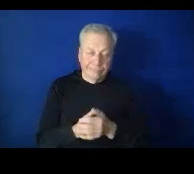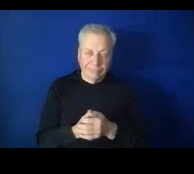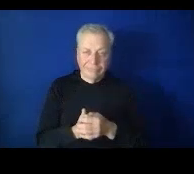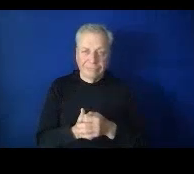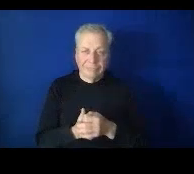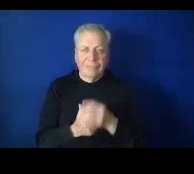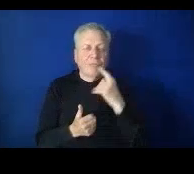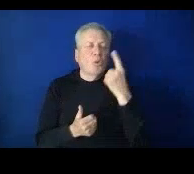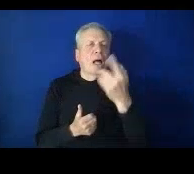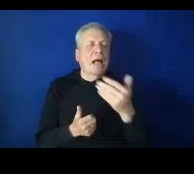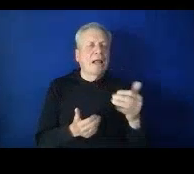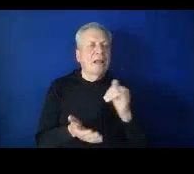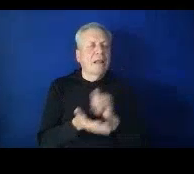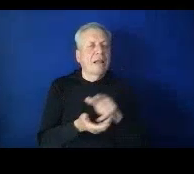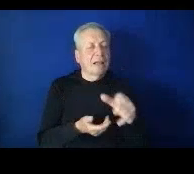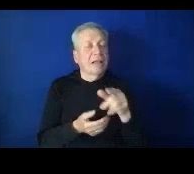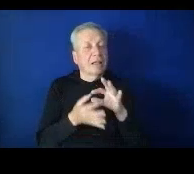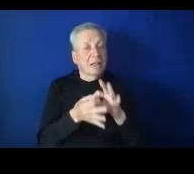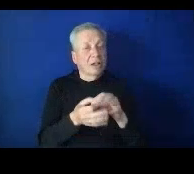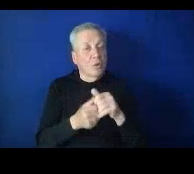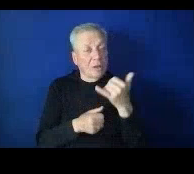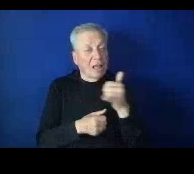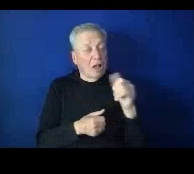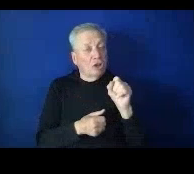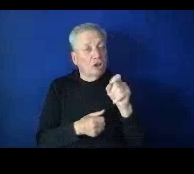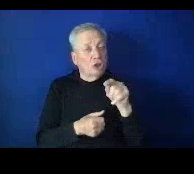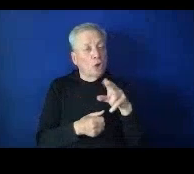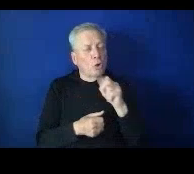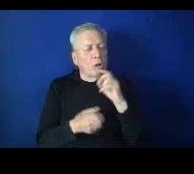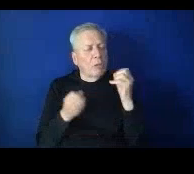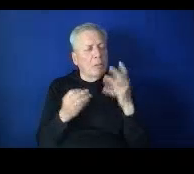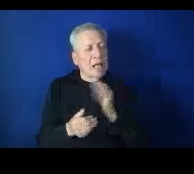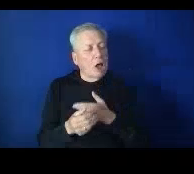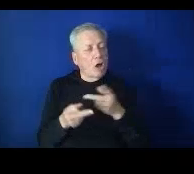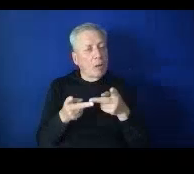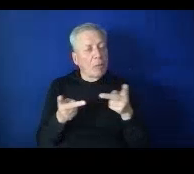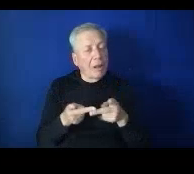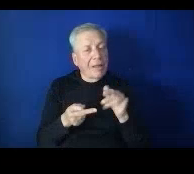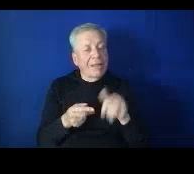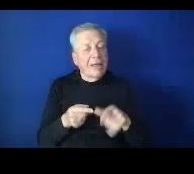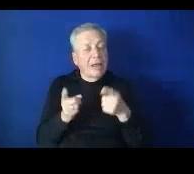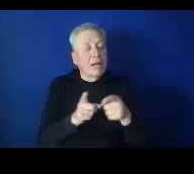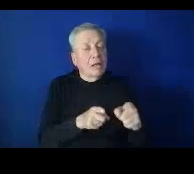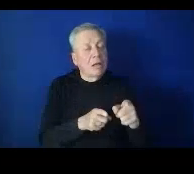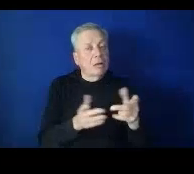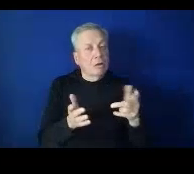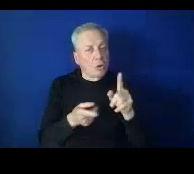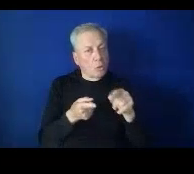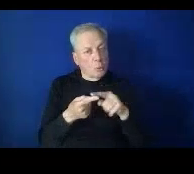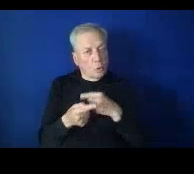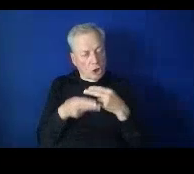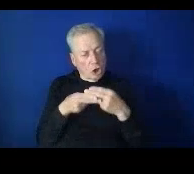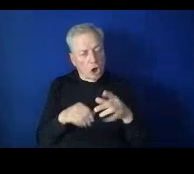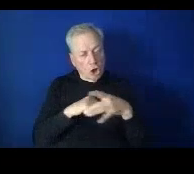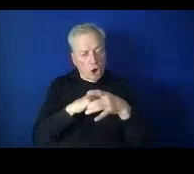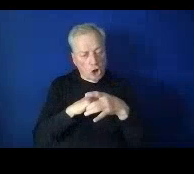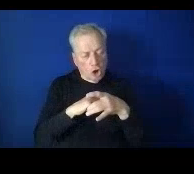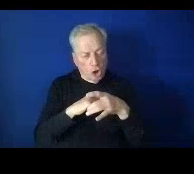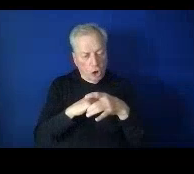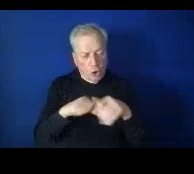One thing that's interesting about Yellowstone is that a lot of our seismicity occur as what we call earthquake swarms. There are